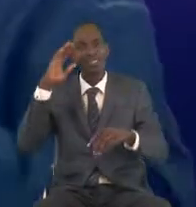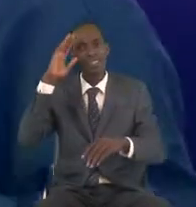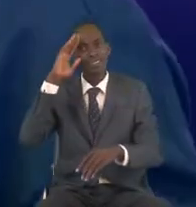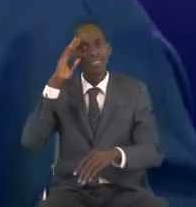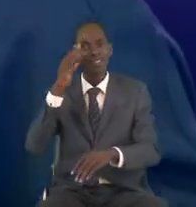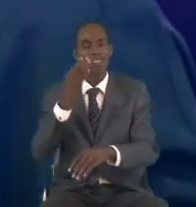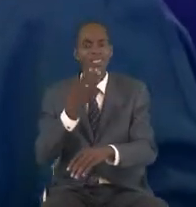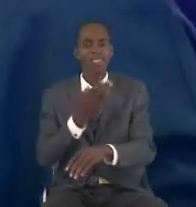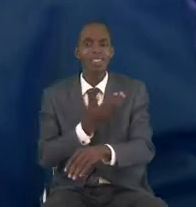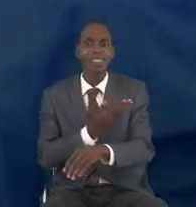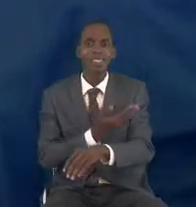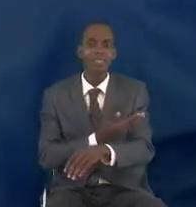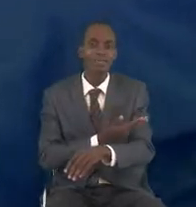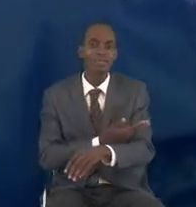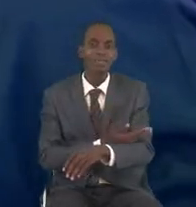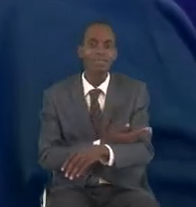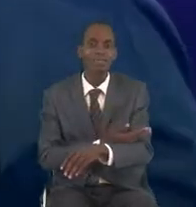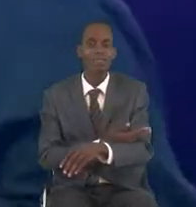come, Son,